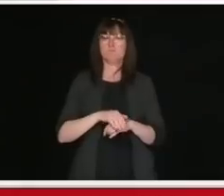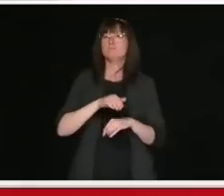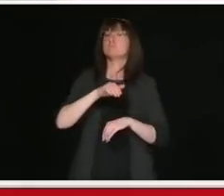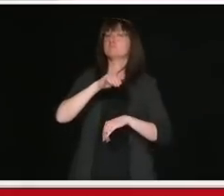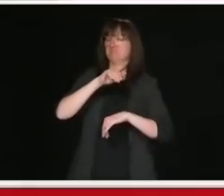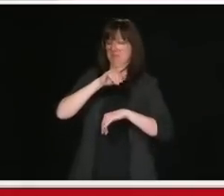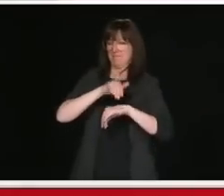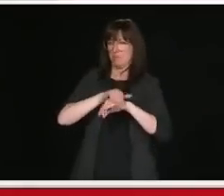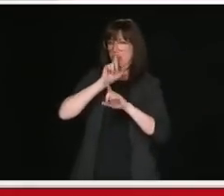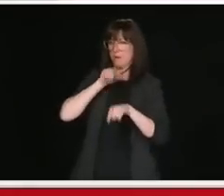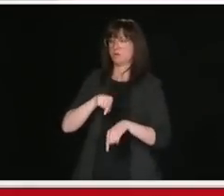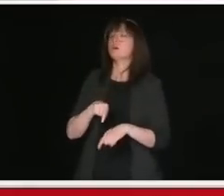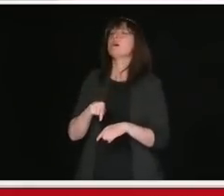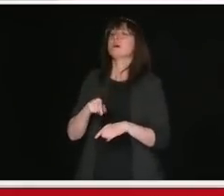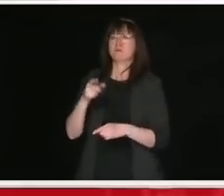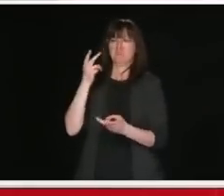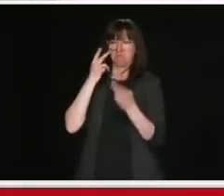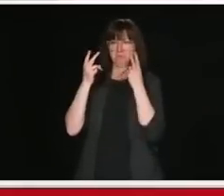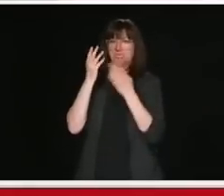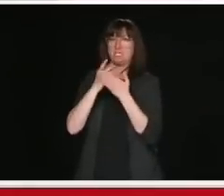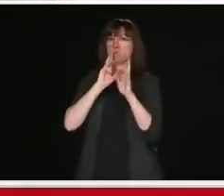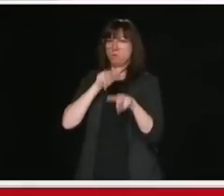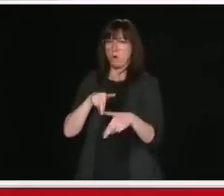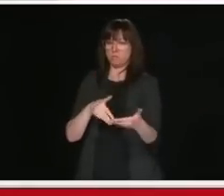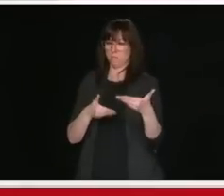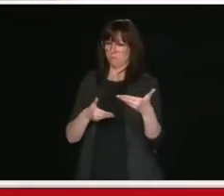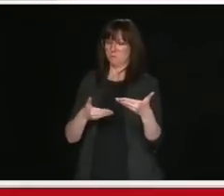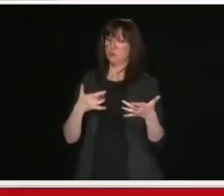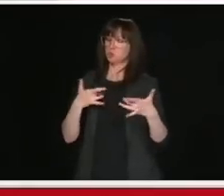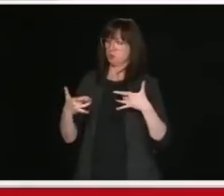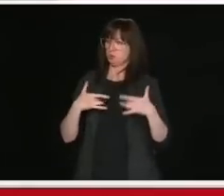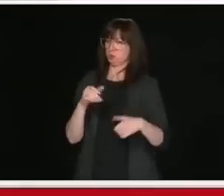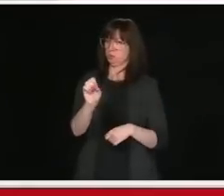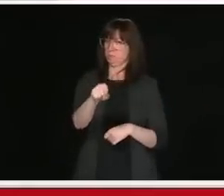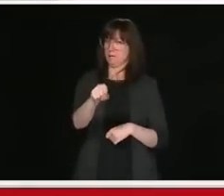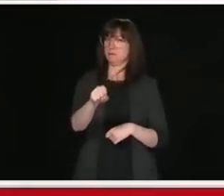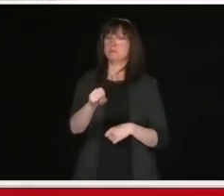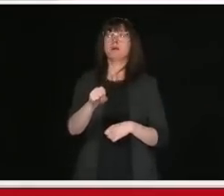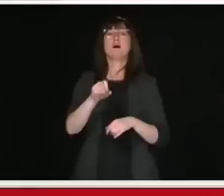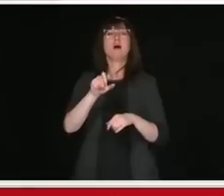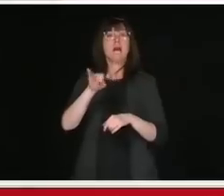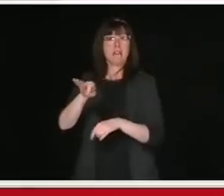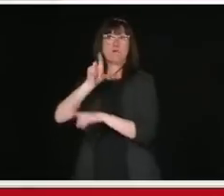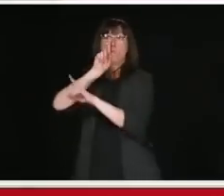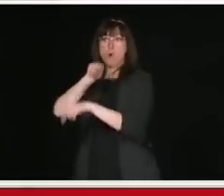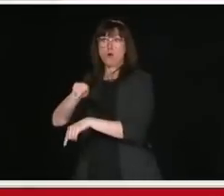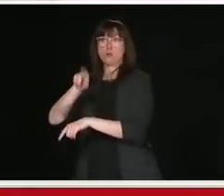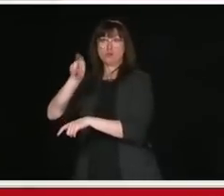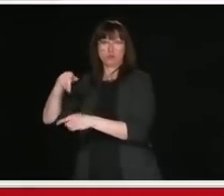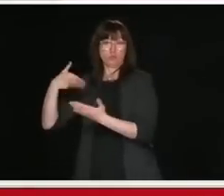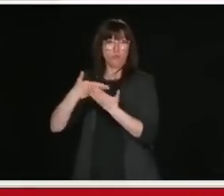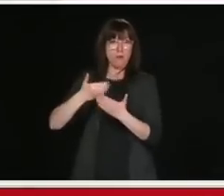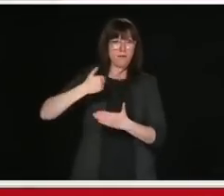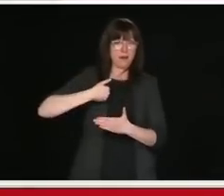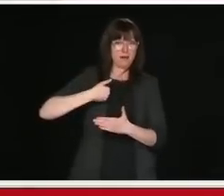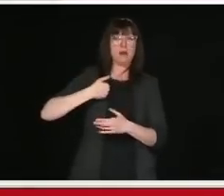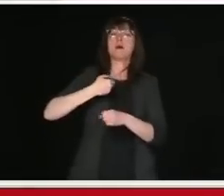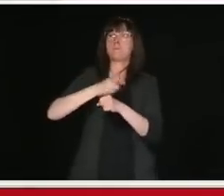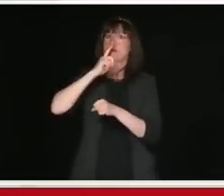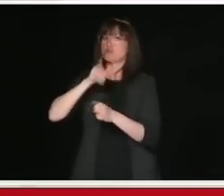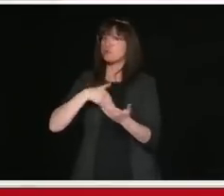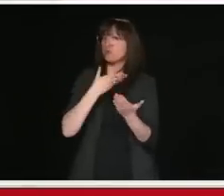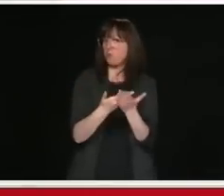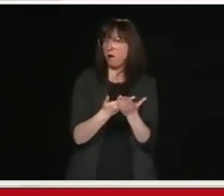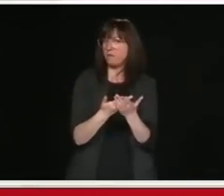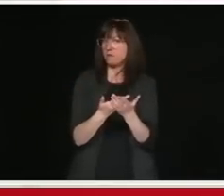concerning. We need to make sure that equipment that is destined for Canada gets to and stays in Canada, and I've asked ministers to follow